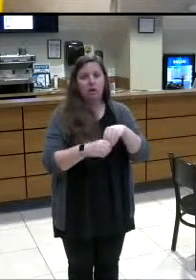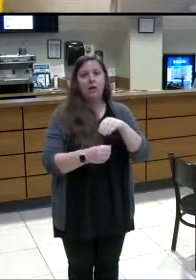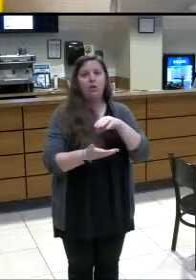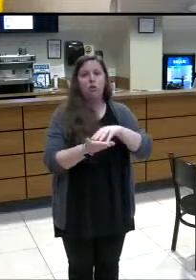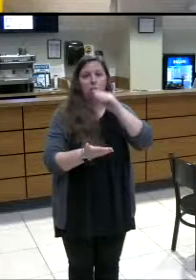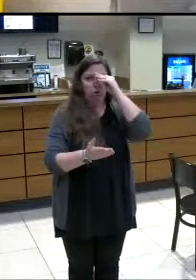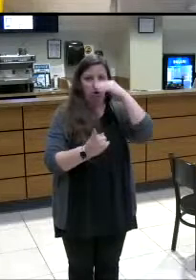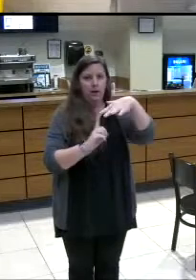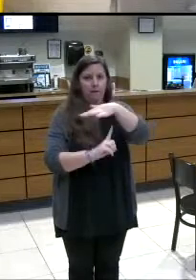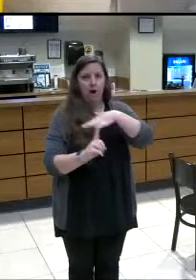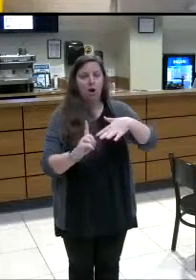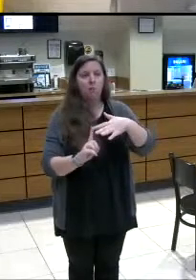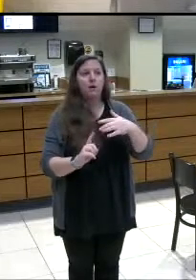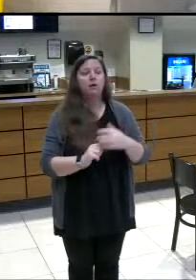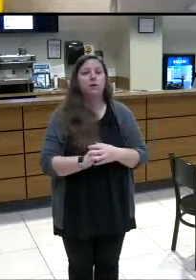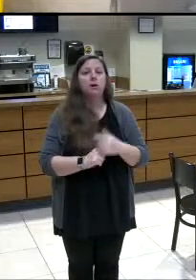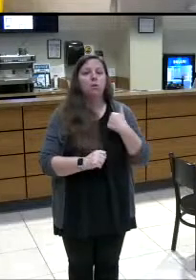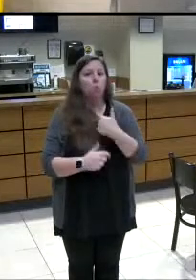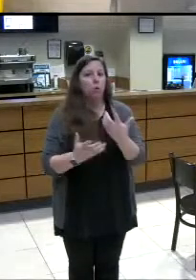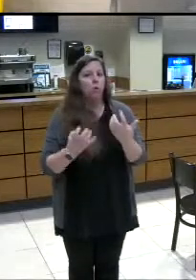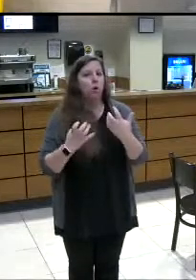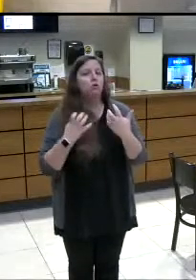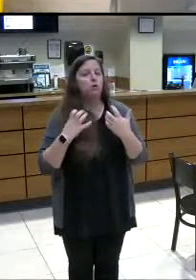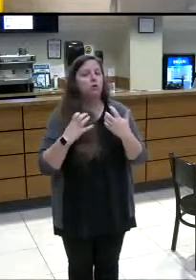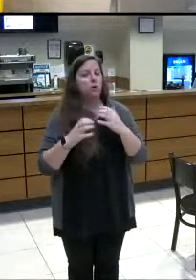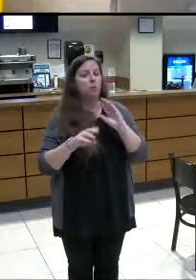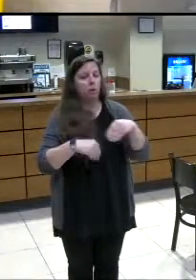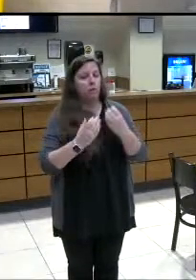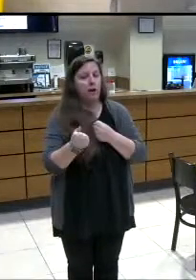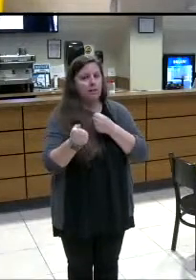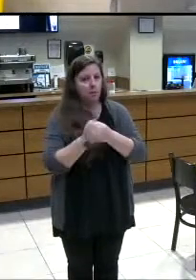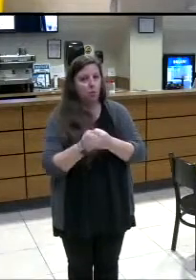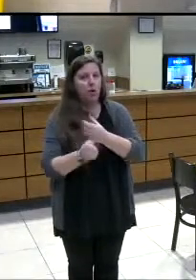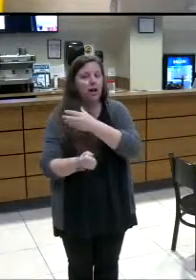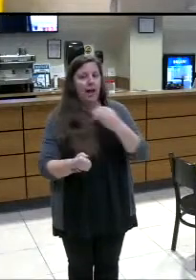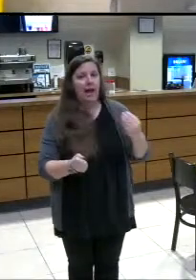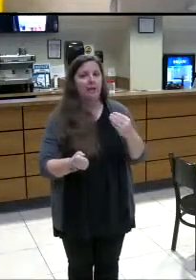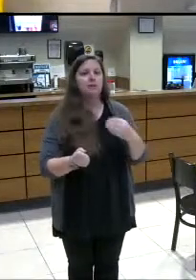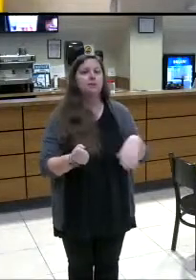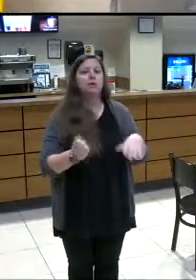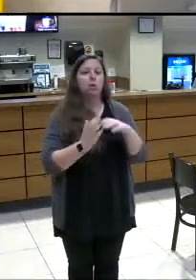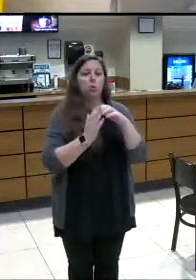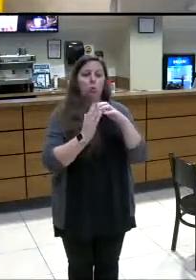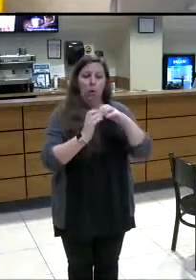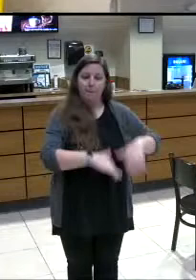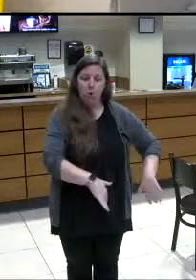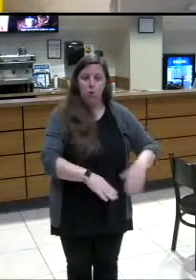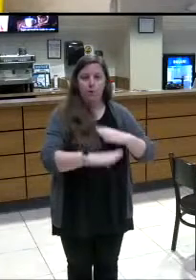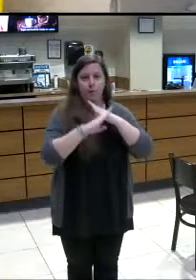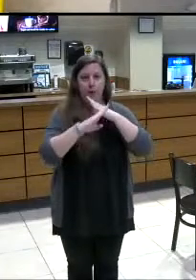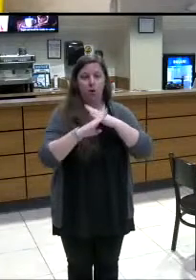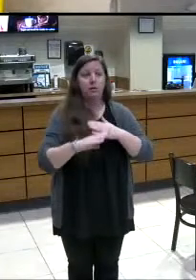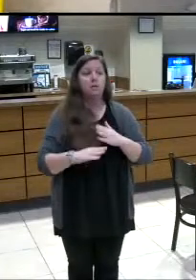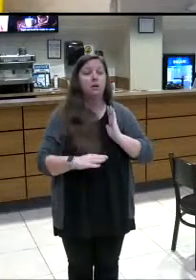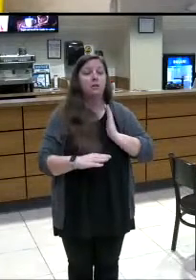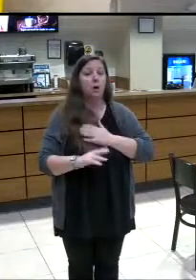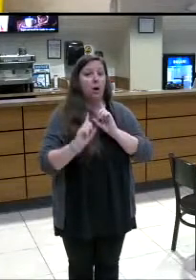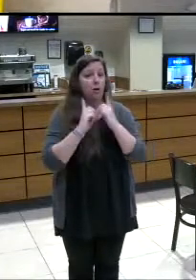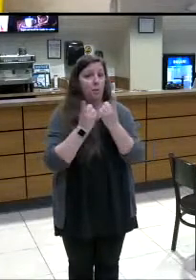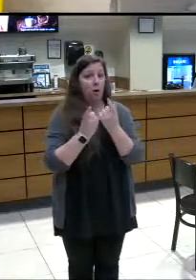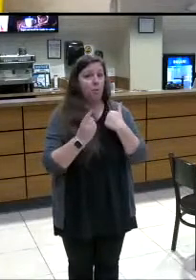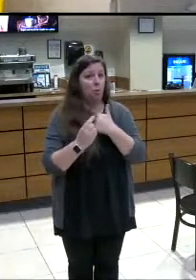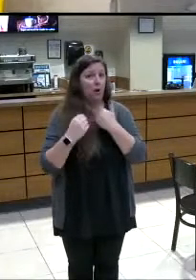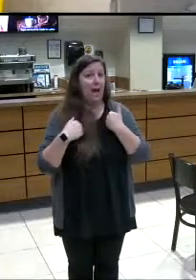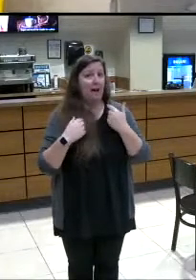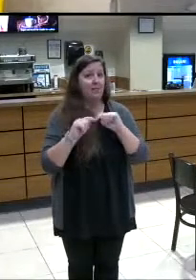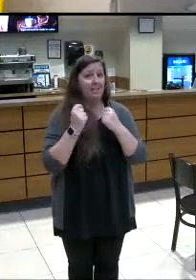and removing those barriers. So within our department currently, we have a mighty team of 12, and